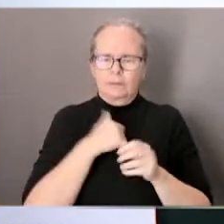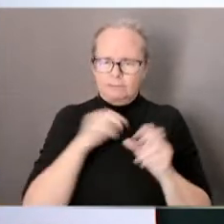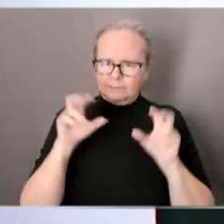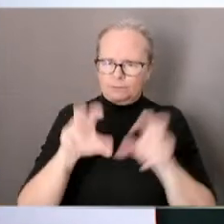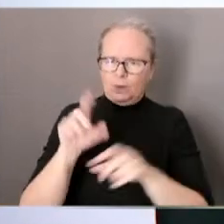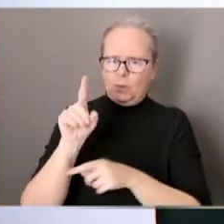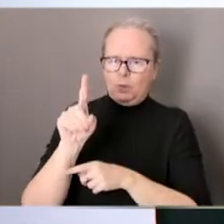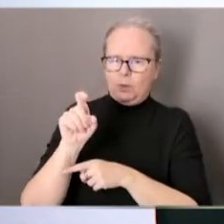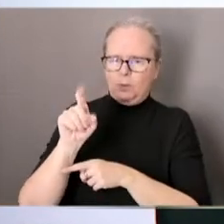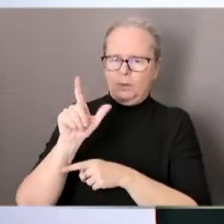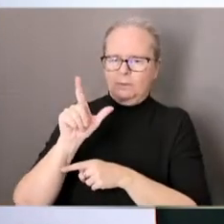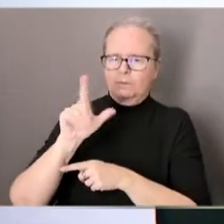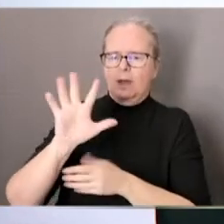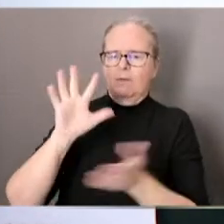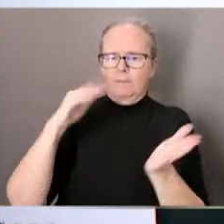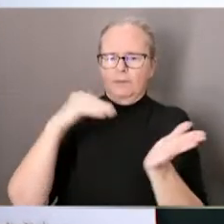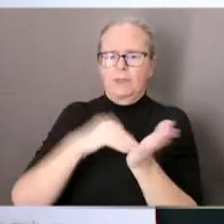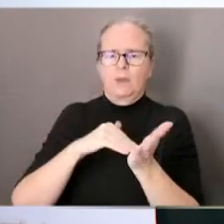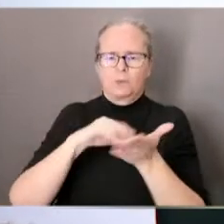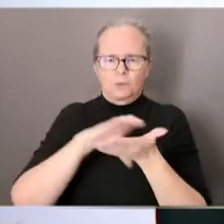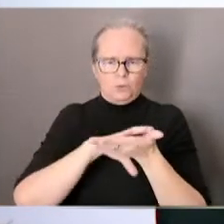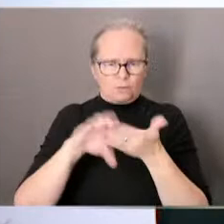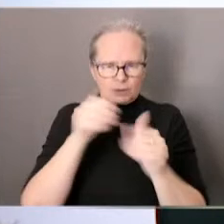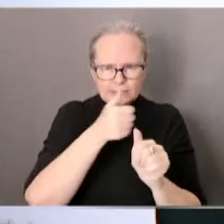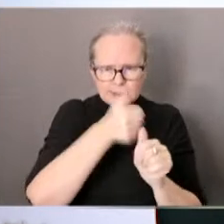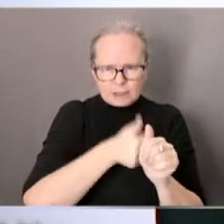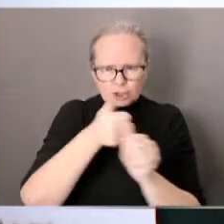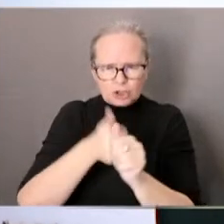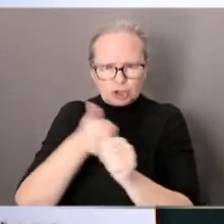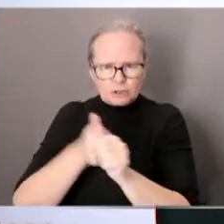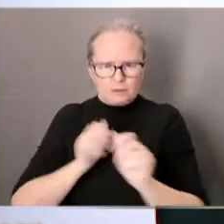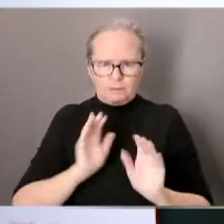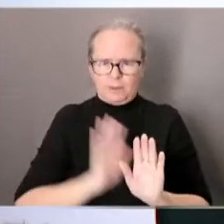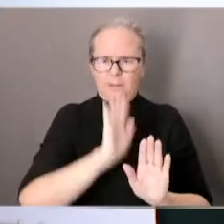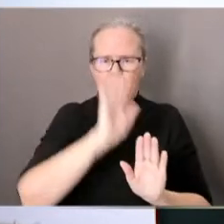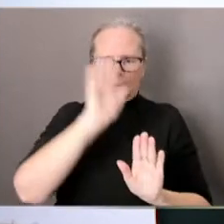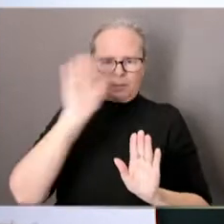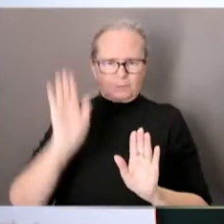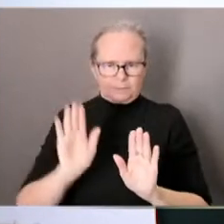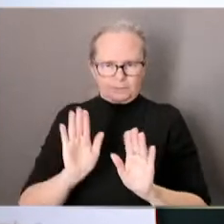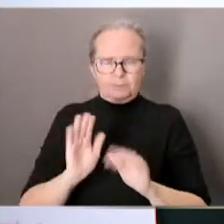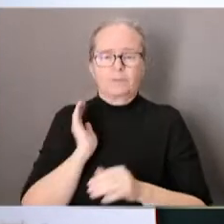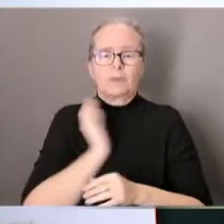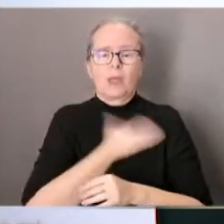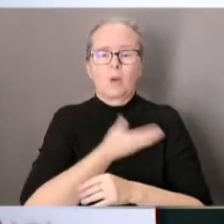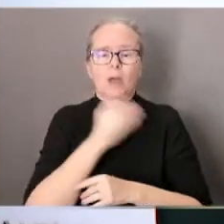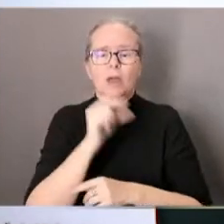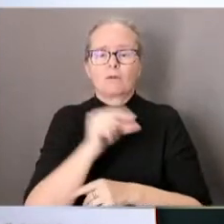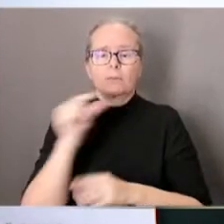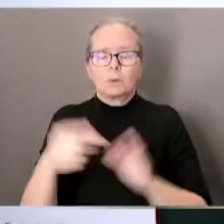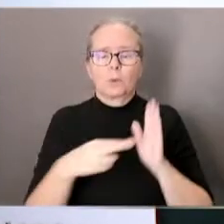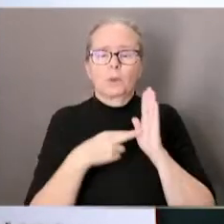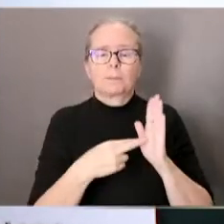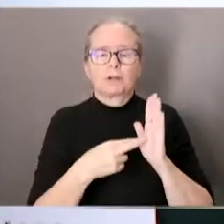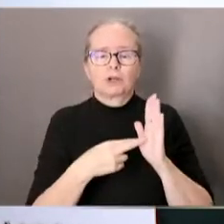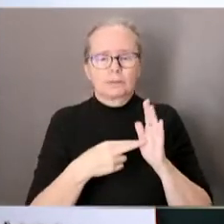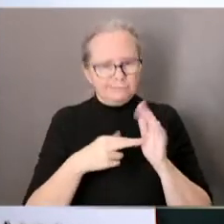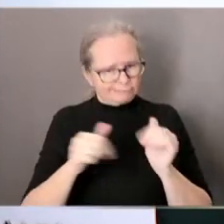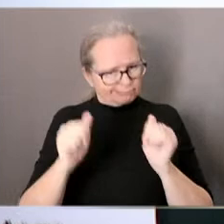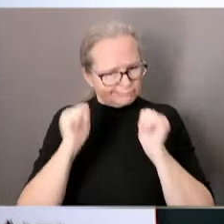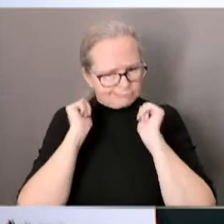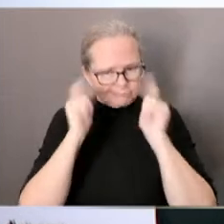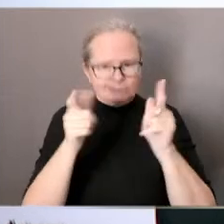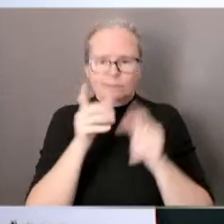our United conservative government represents nearly every rural community in Alberta and we will continue ensuring they have the tools and